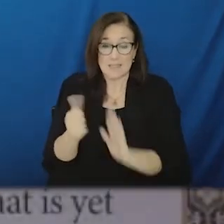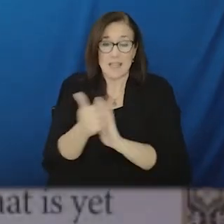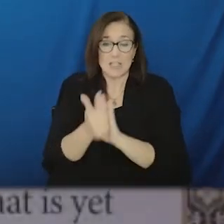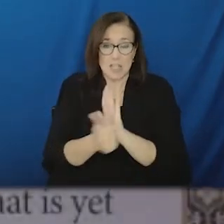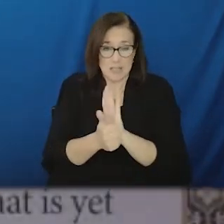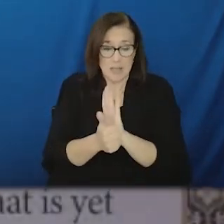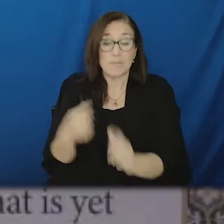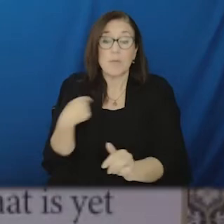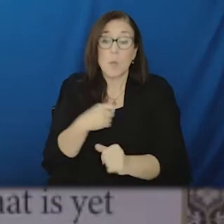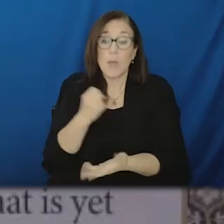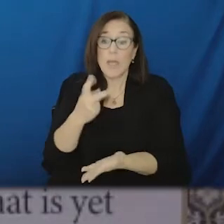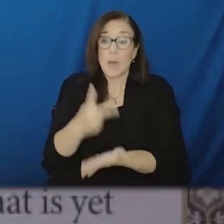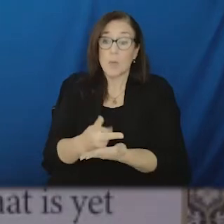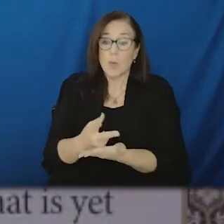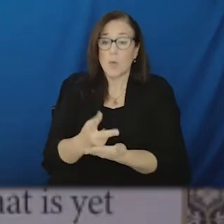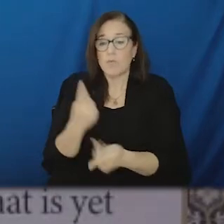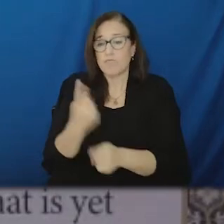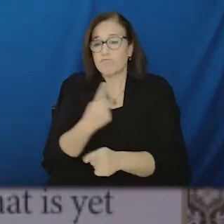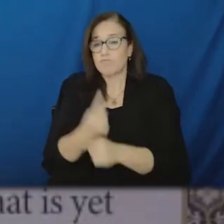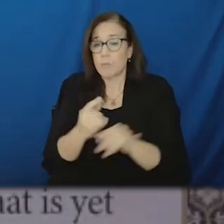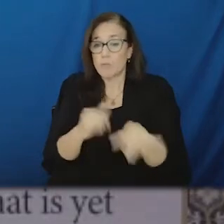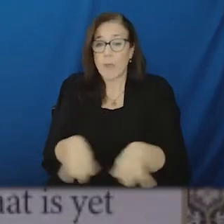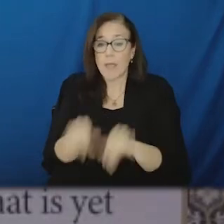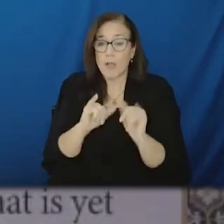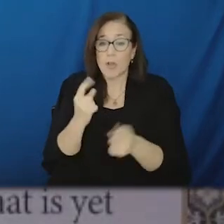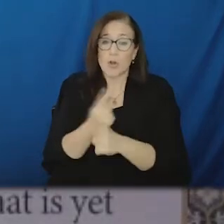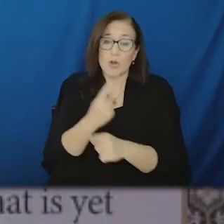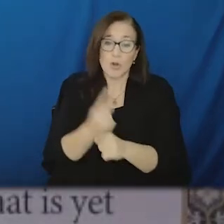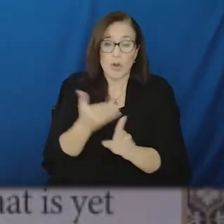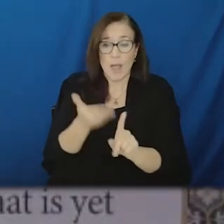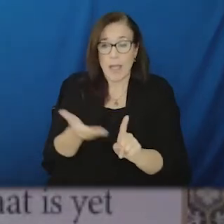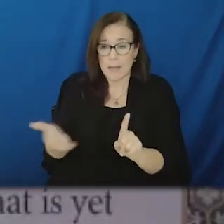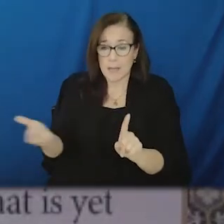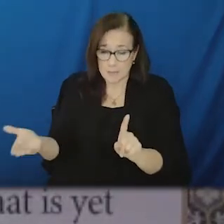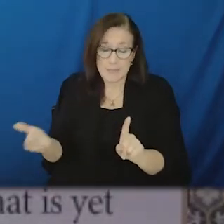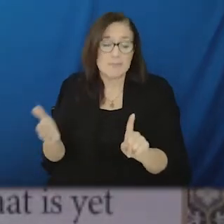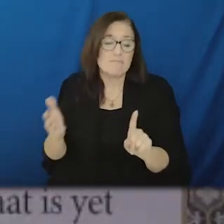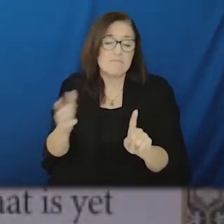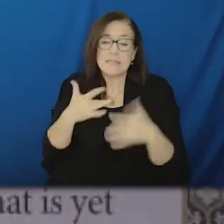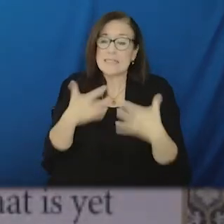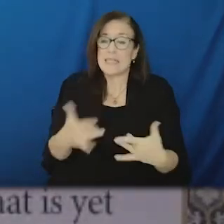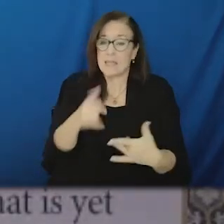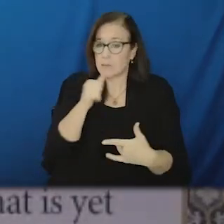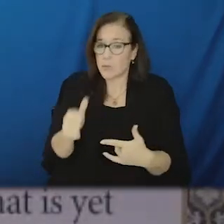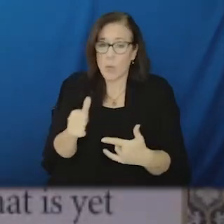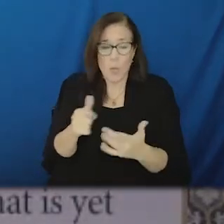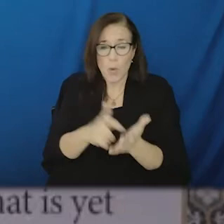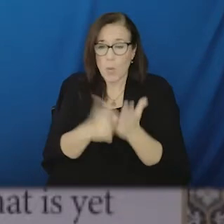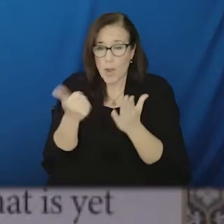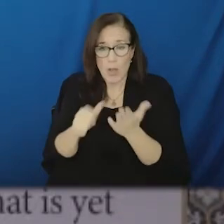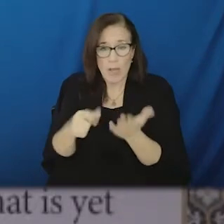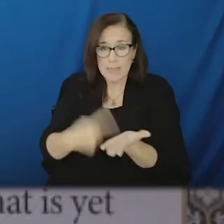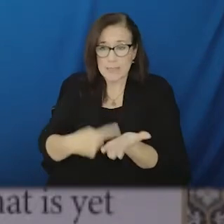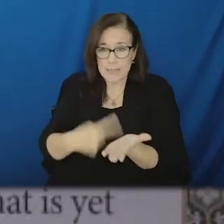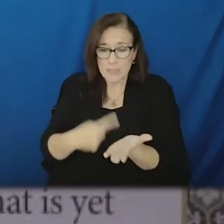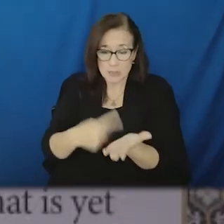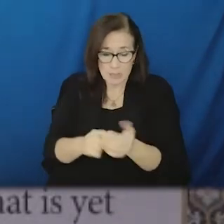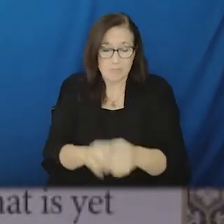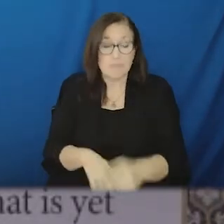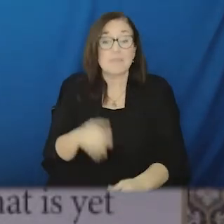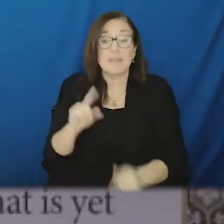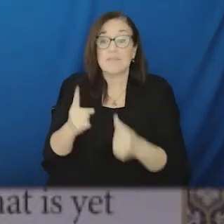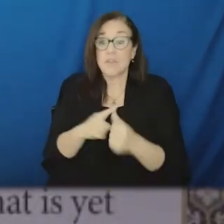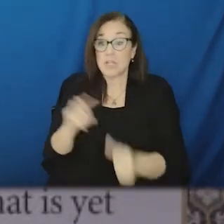approve items that are routine and not likely to require any discussion. So first, Ms. Trujillo, are there